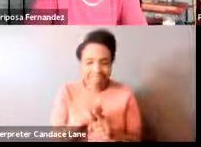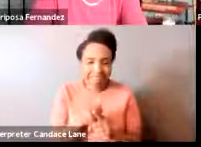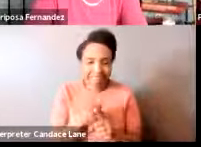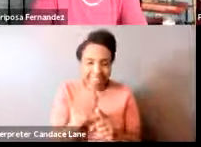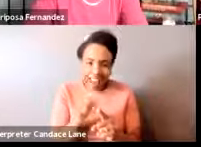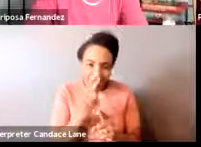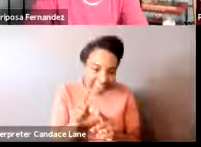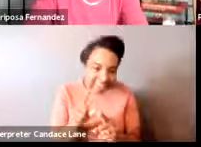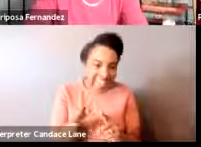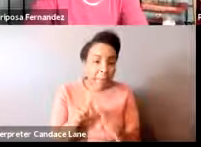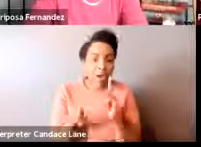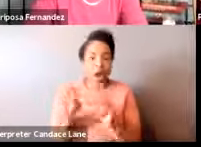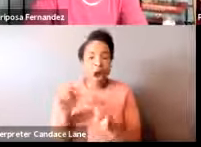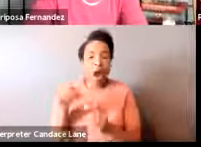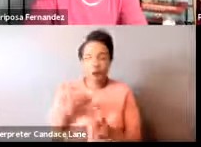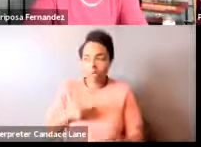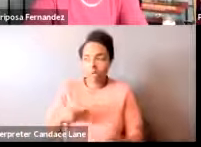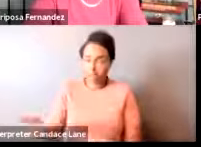invited to write a haiku